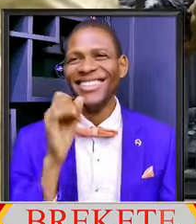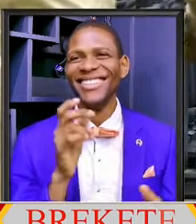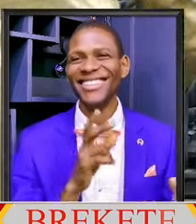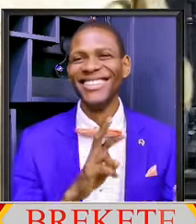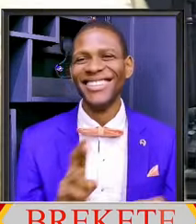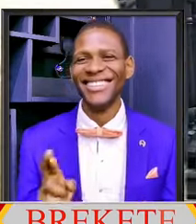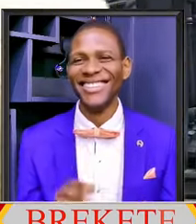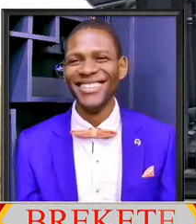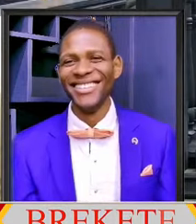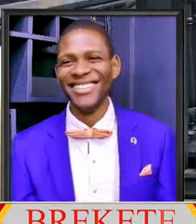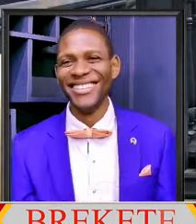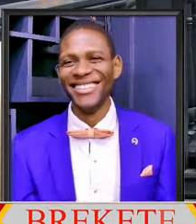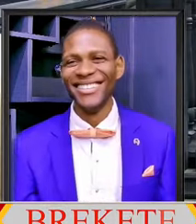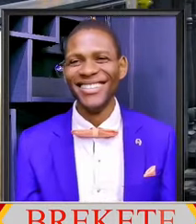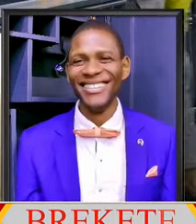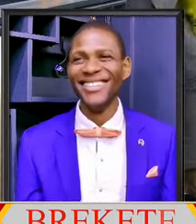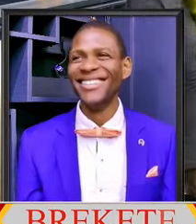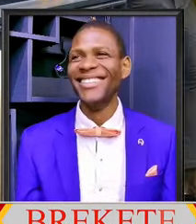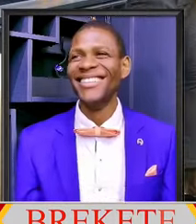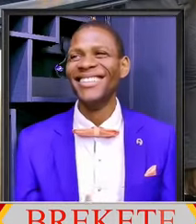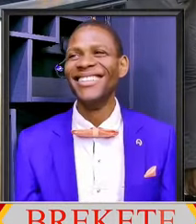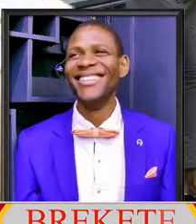Wala.